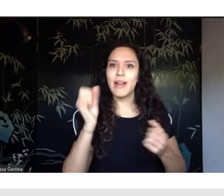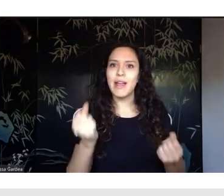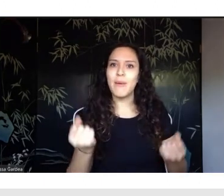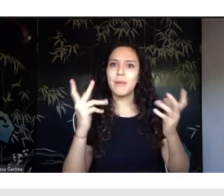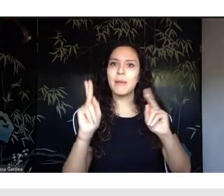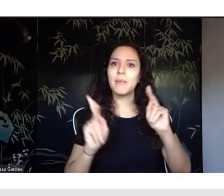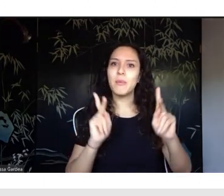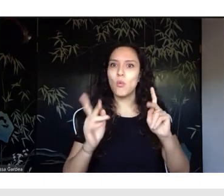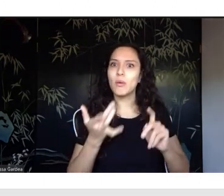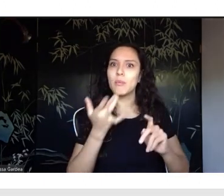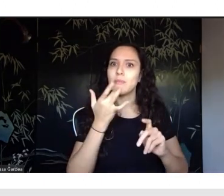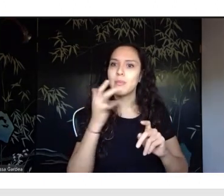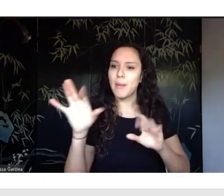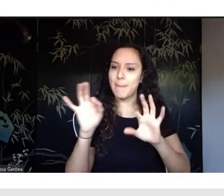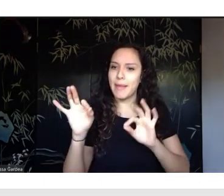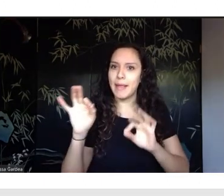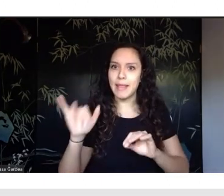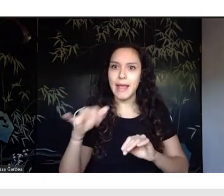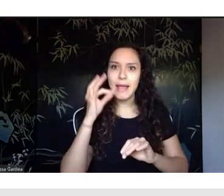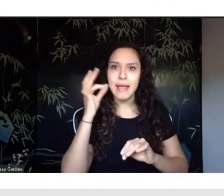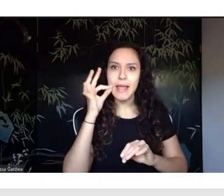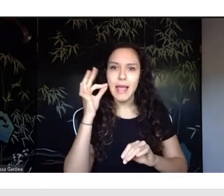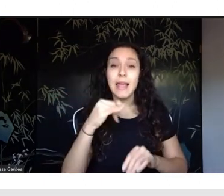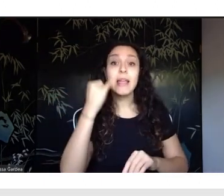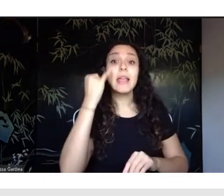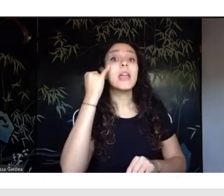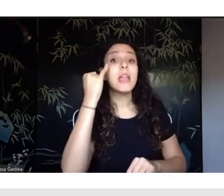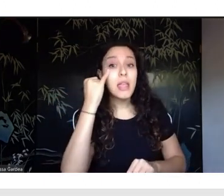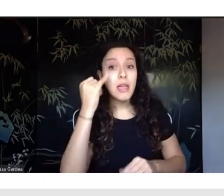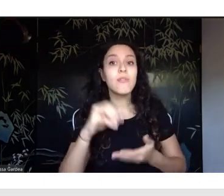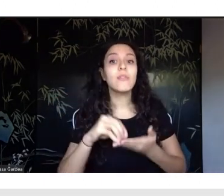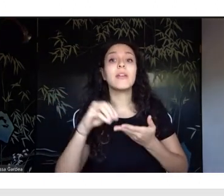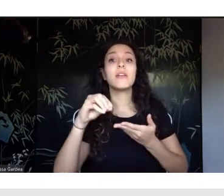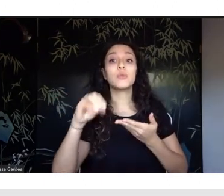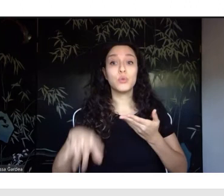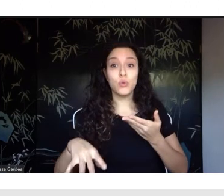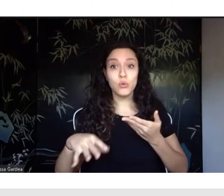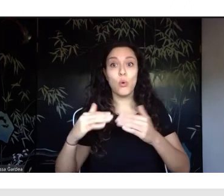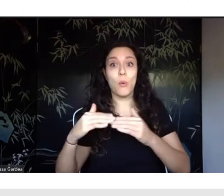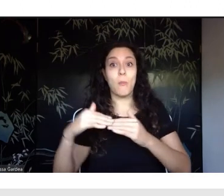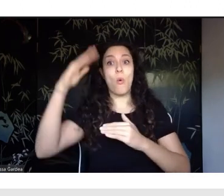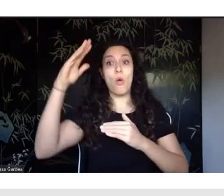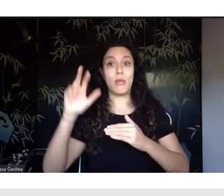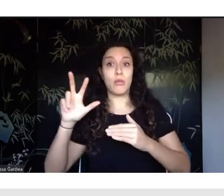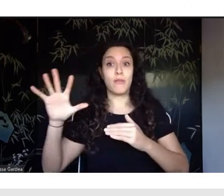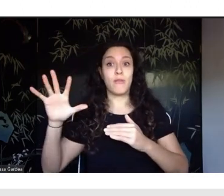I wanted you to find the amount of people who would choose each of those pets if the